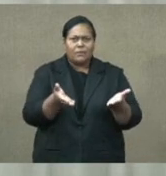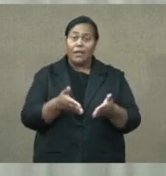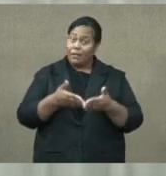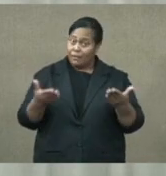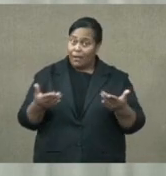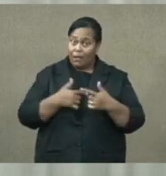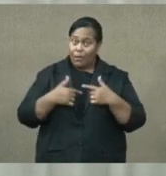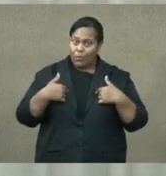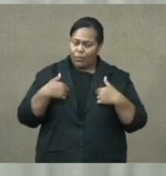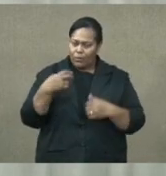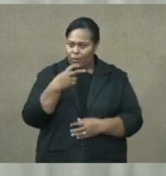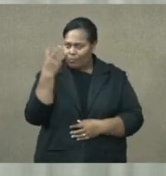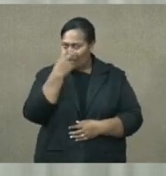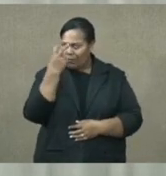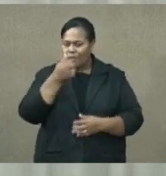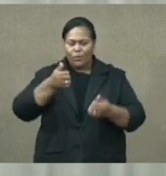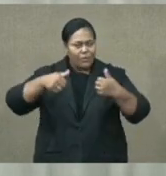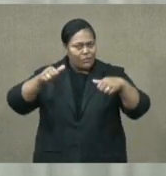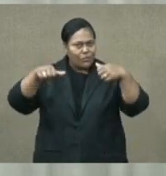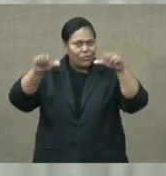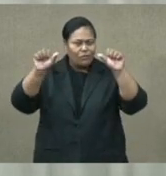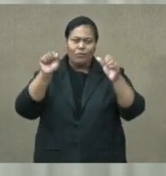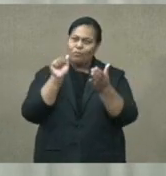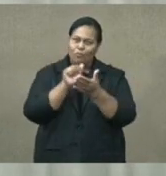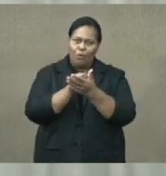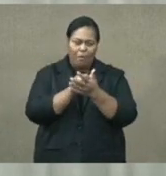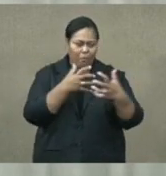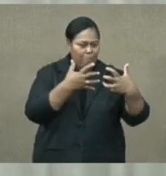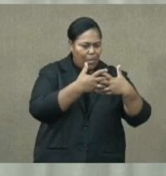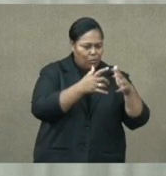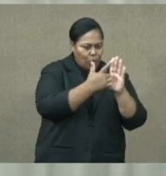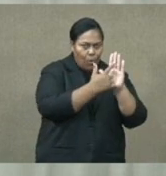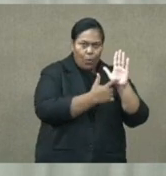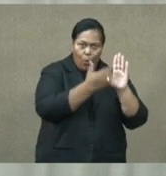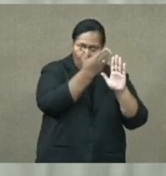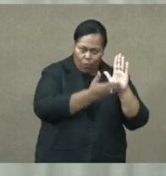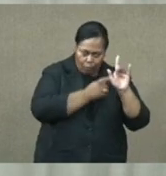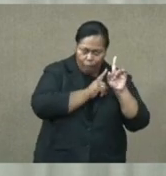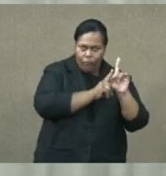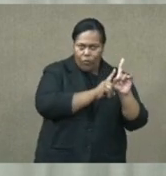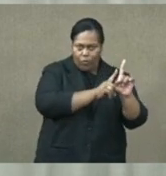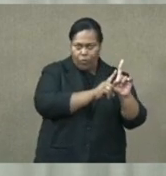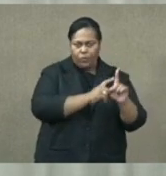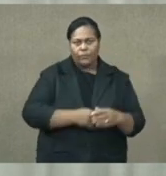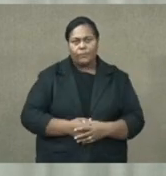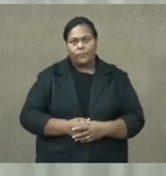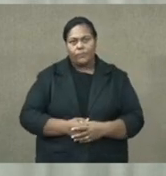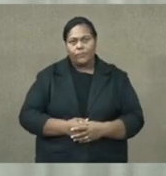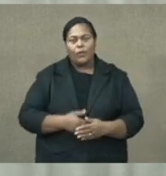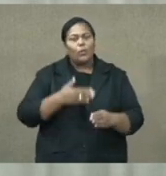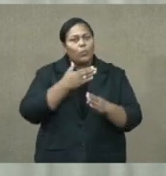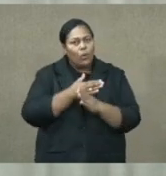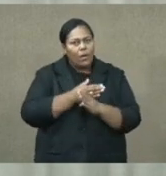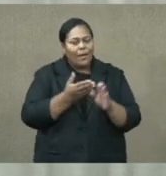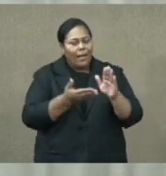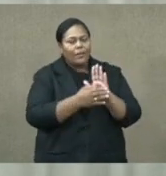at achieving the appropriate context within the law for the operations of the Constitutional Officers